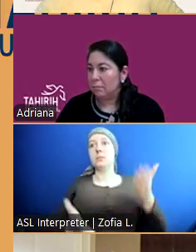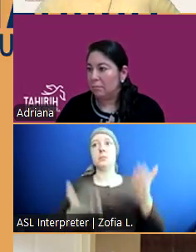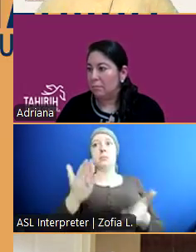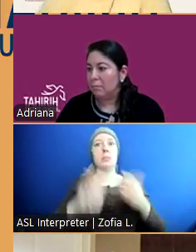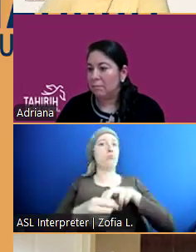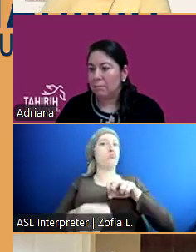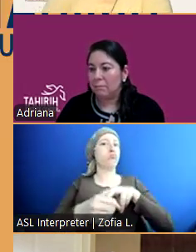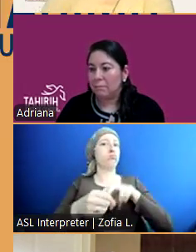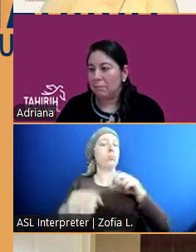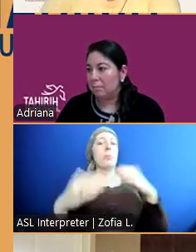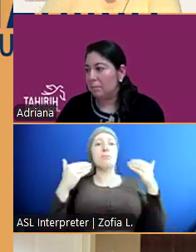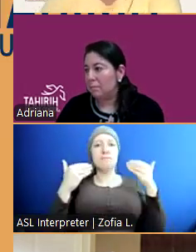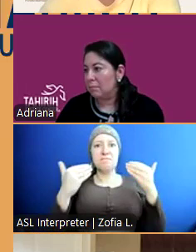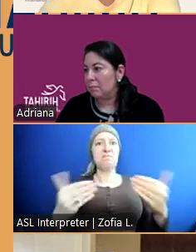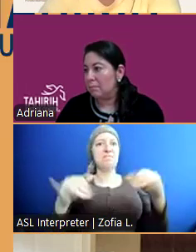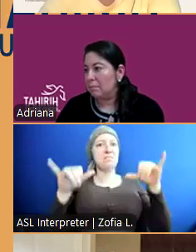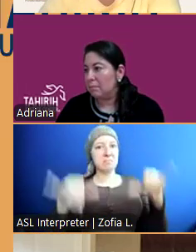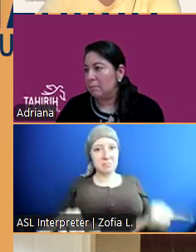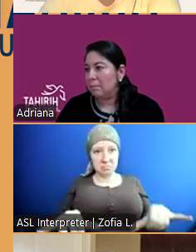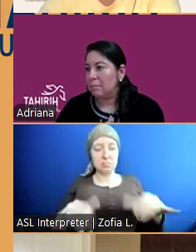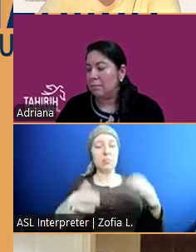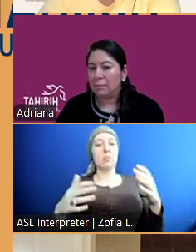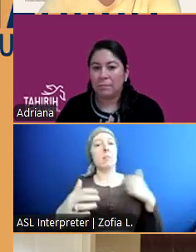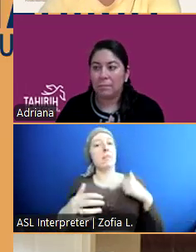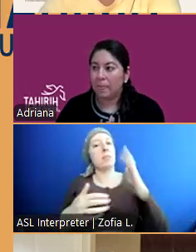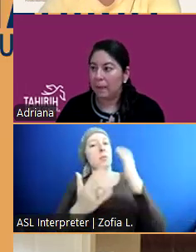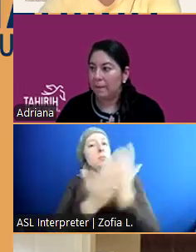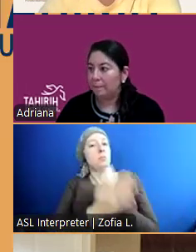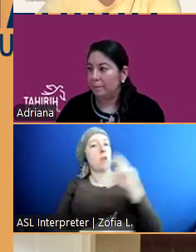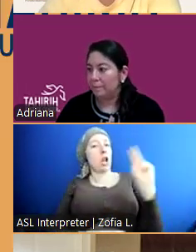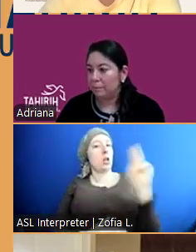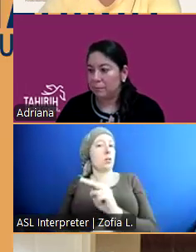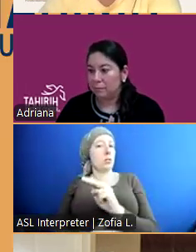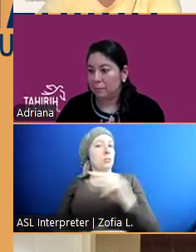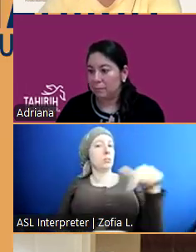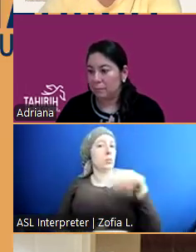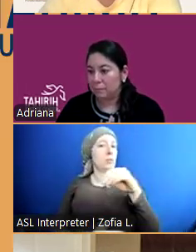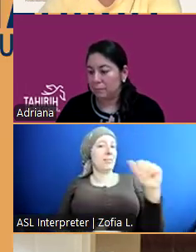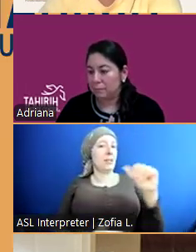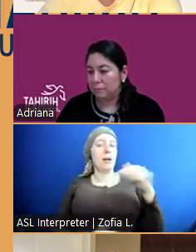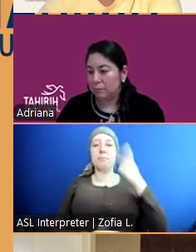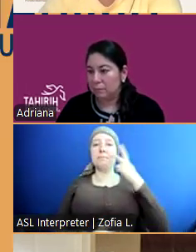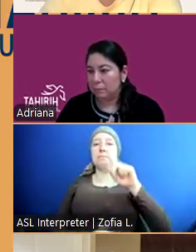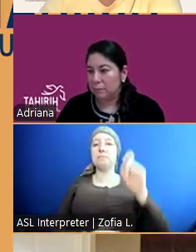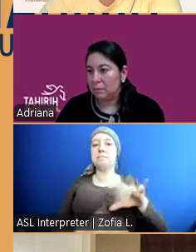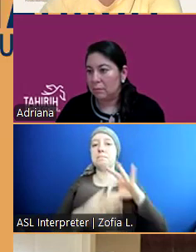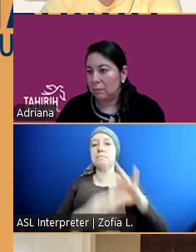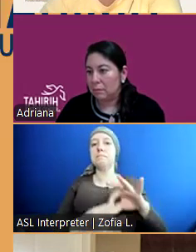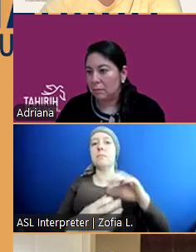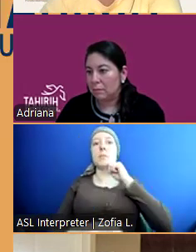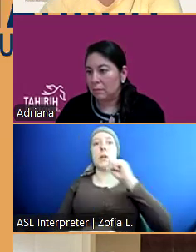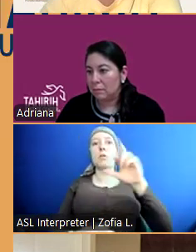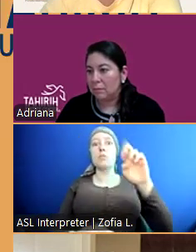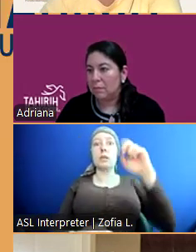hopping off, but please feel free to stay on. I'll take a look at that Q&A. I see that we have a question regarding, you know, not